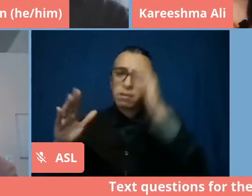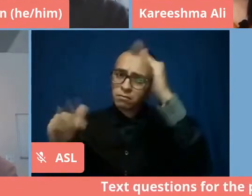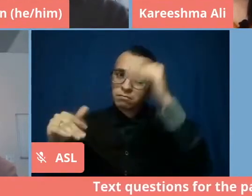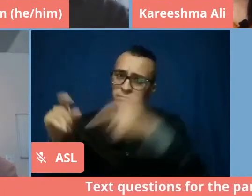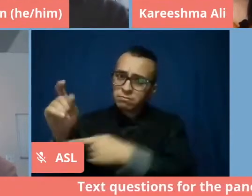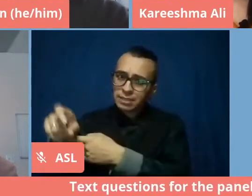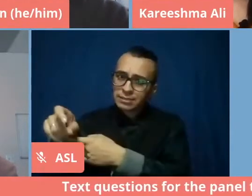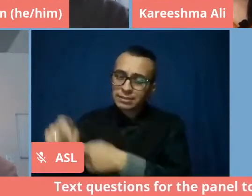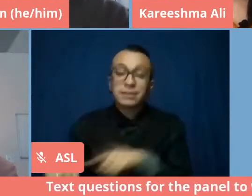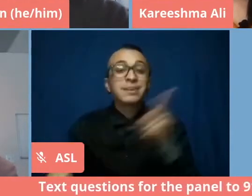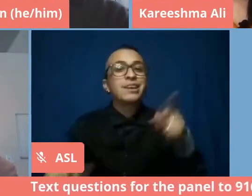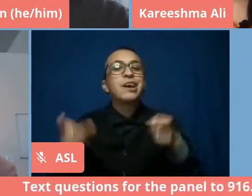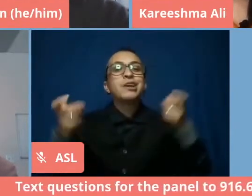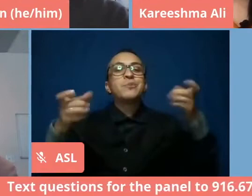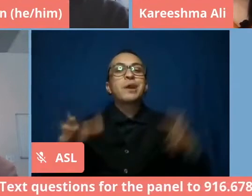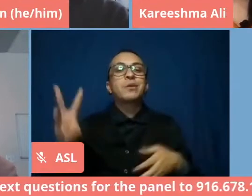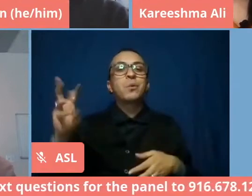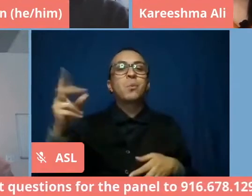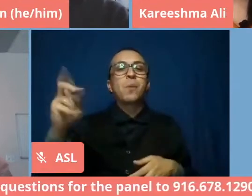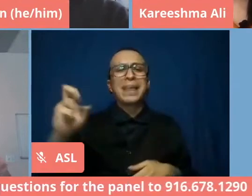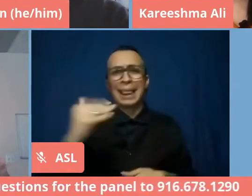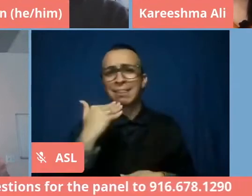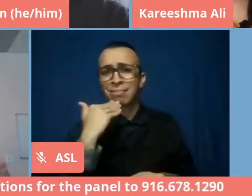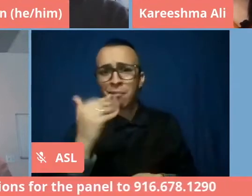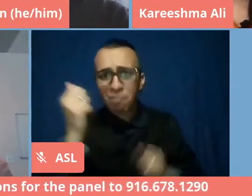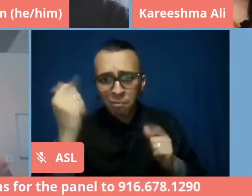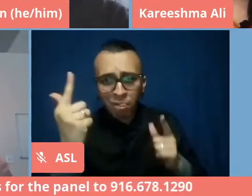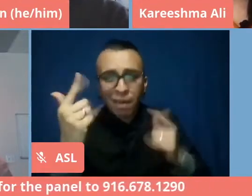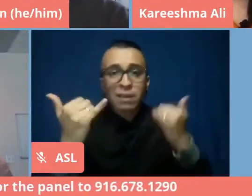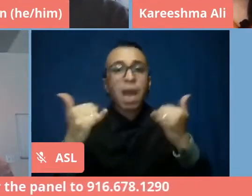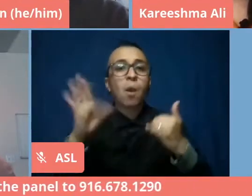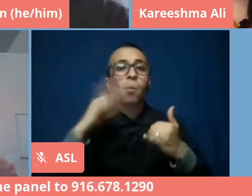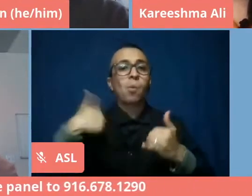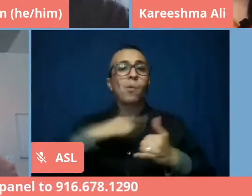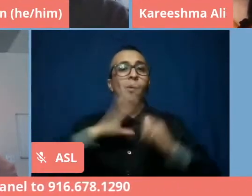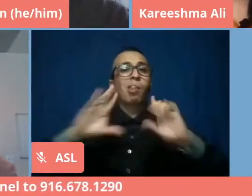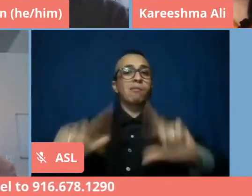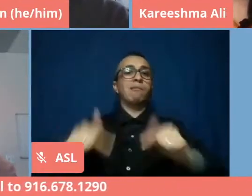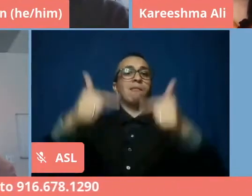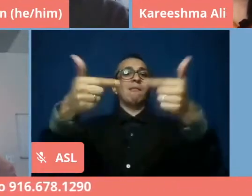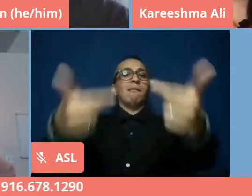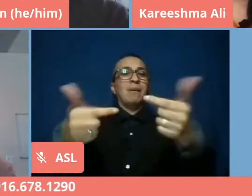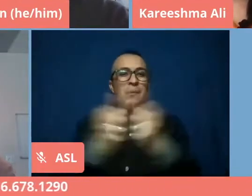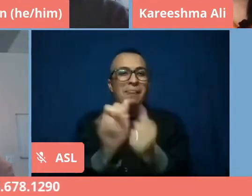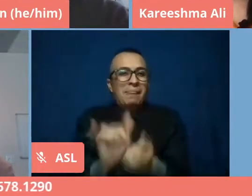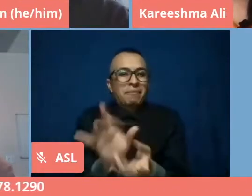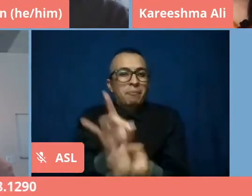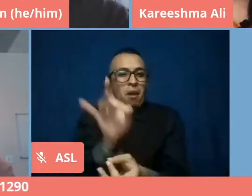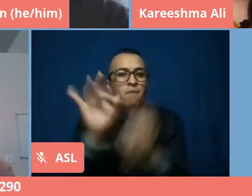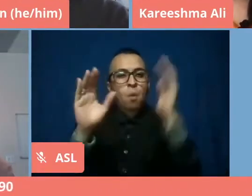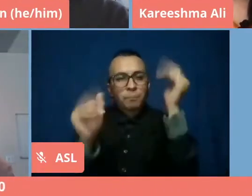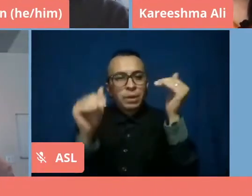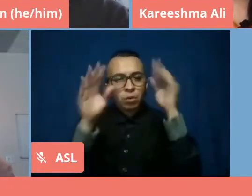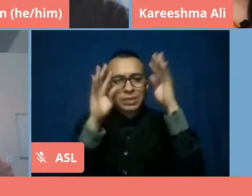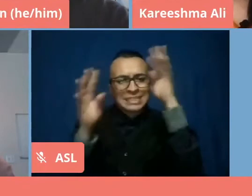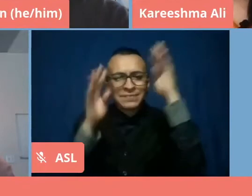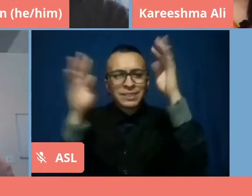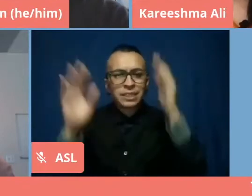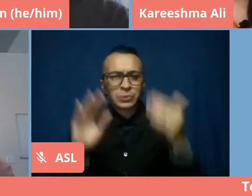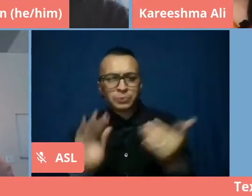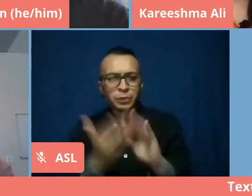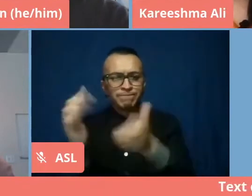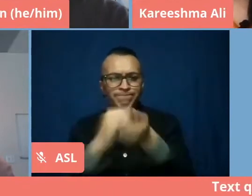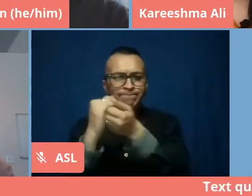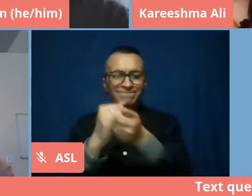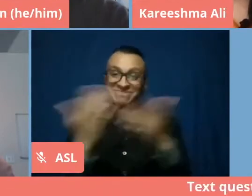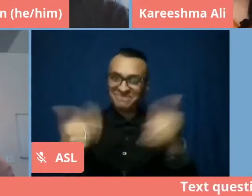Thank you all for that. We are now going to open up the conversation with that spirit of hope and creativity and community, because our